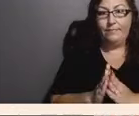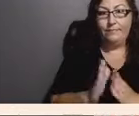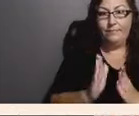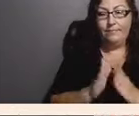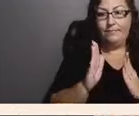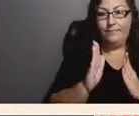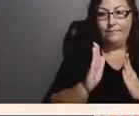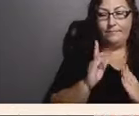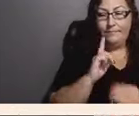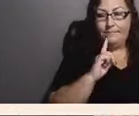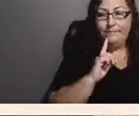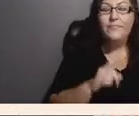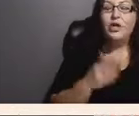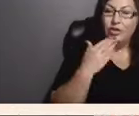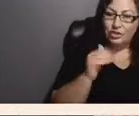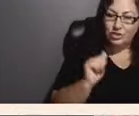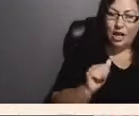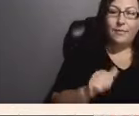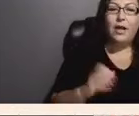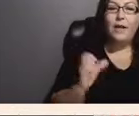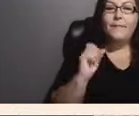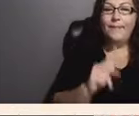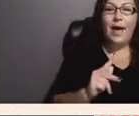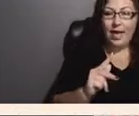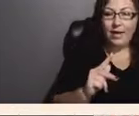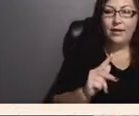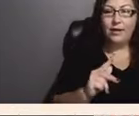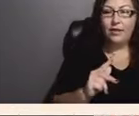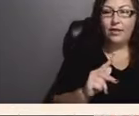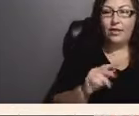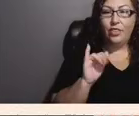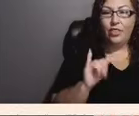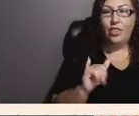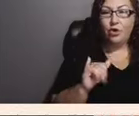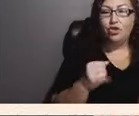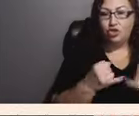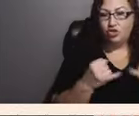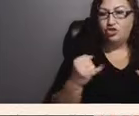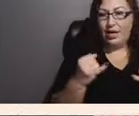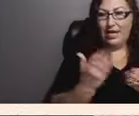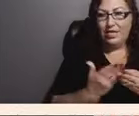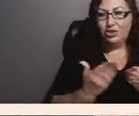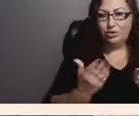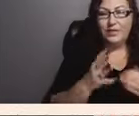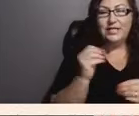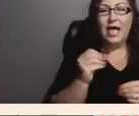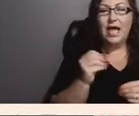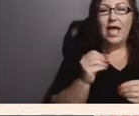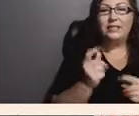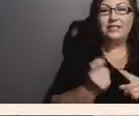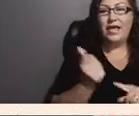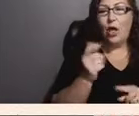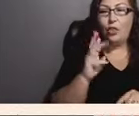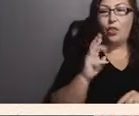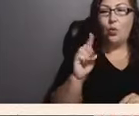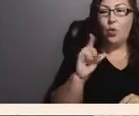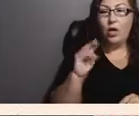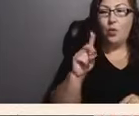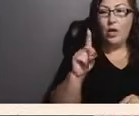Good job. So let's put back in those string instruments and let's take out the woodwinds. From the